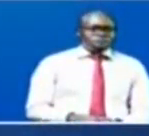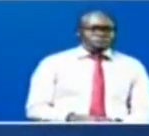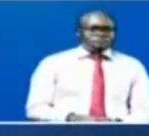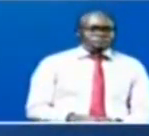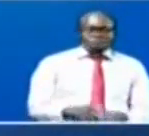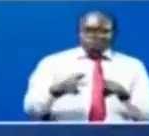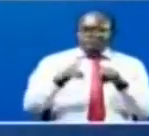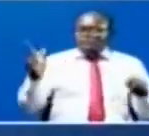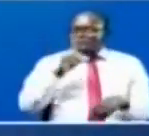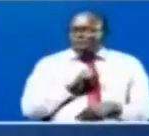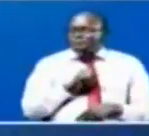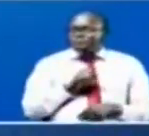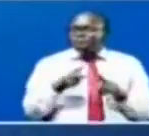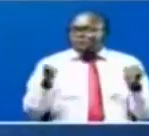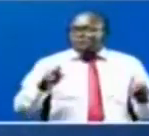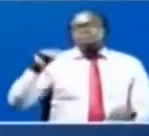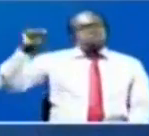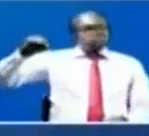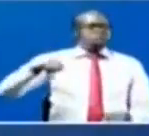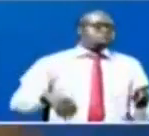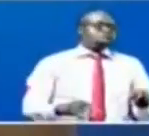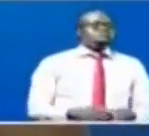I start? Yes.